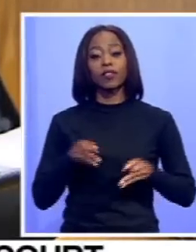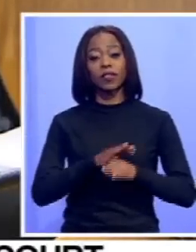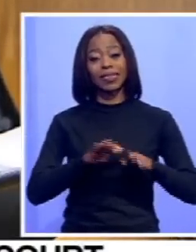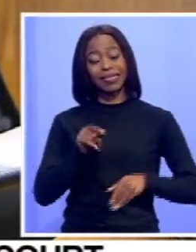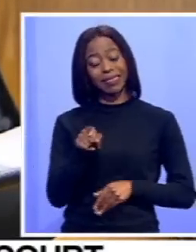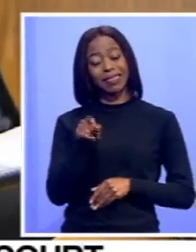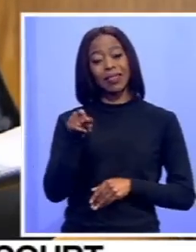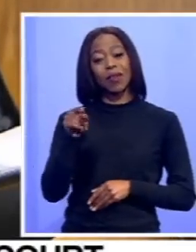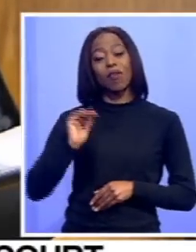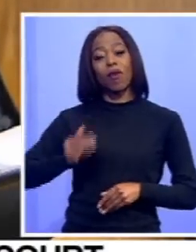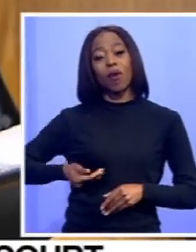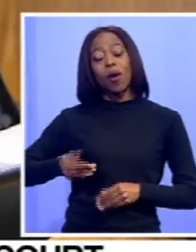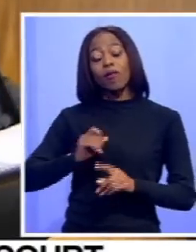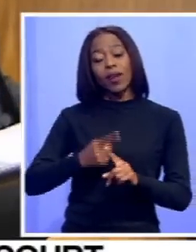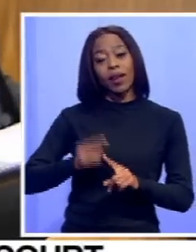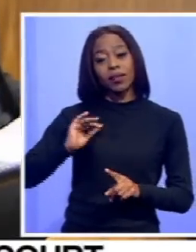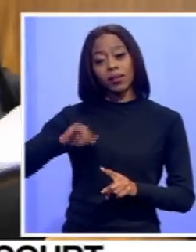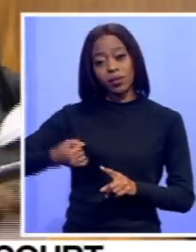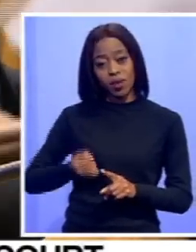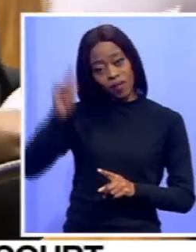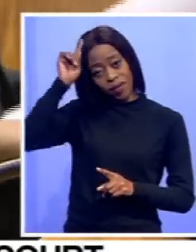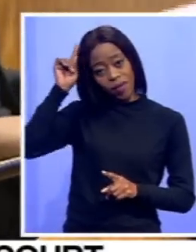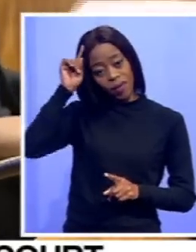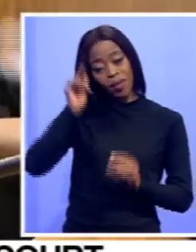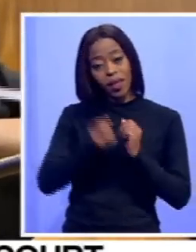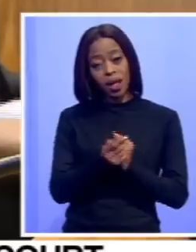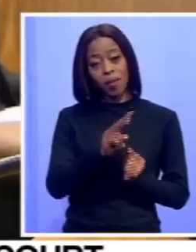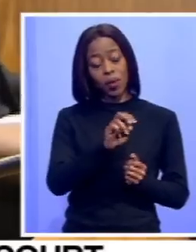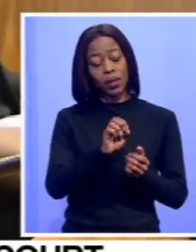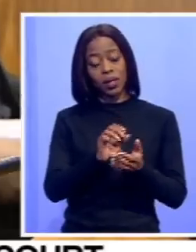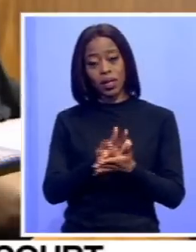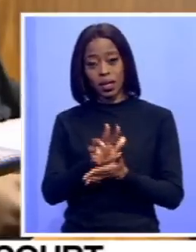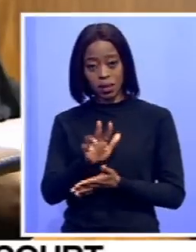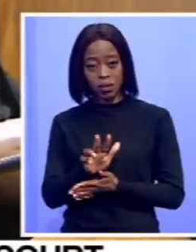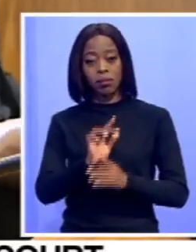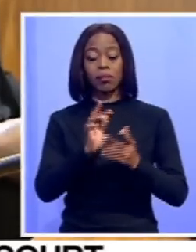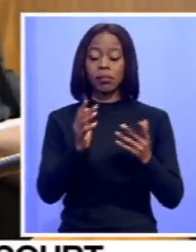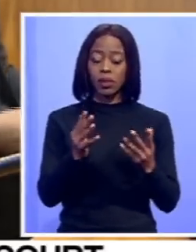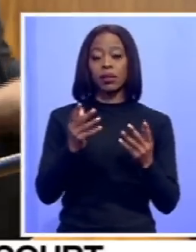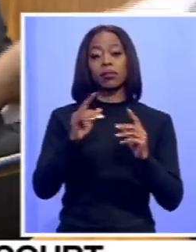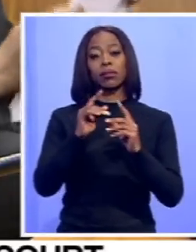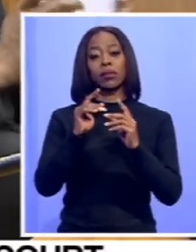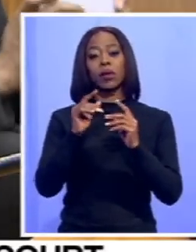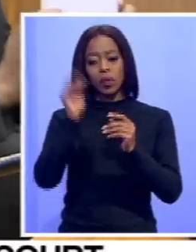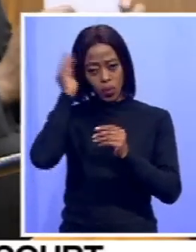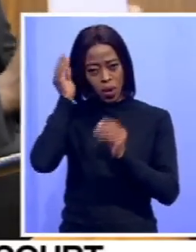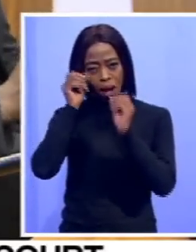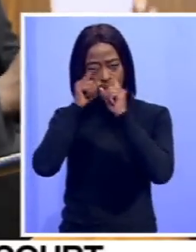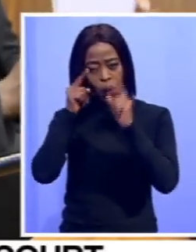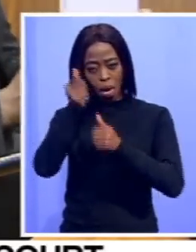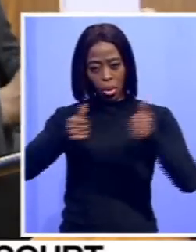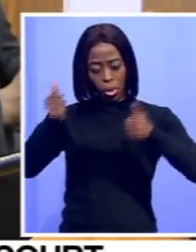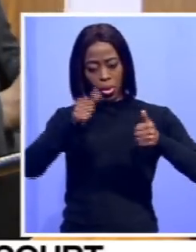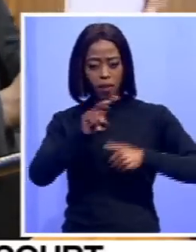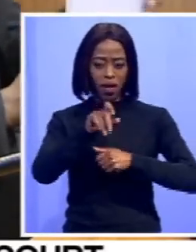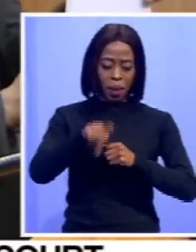Winnie Madikizela-Mandela on 14 April 2018 was an auspicious occasion and knew that there were lots of dignitaries, VIPs